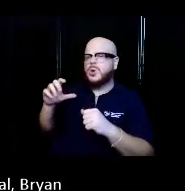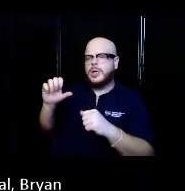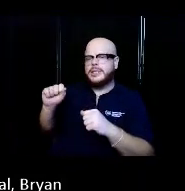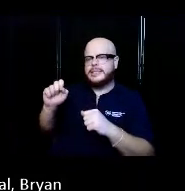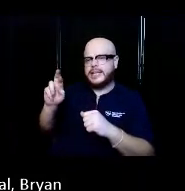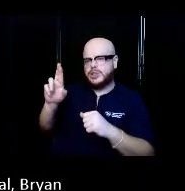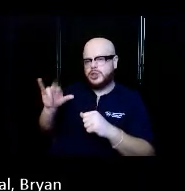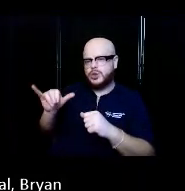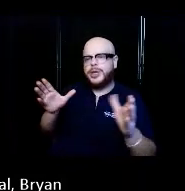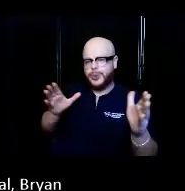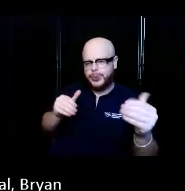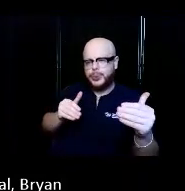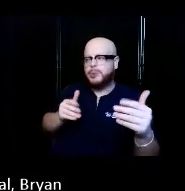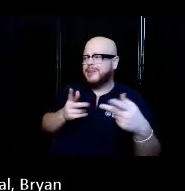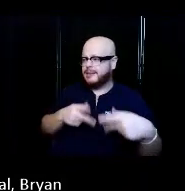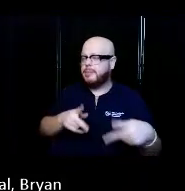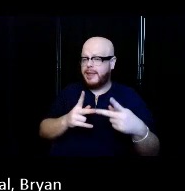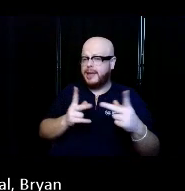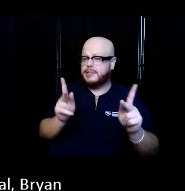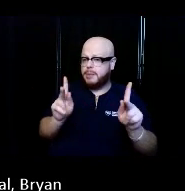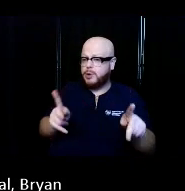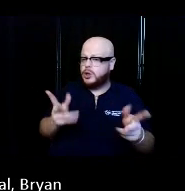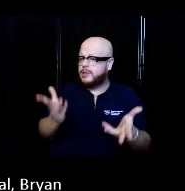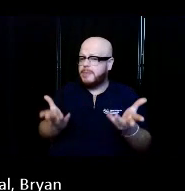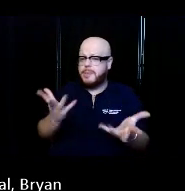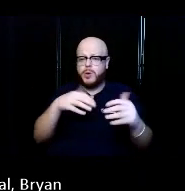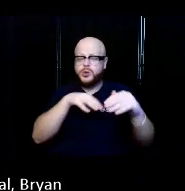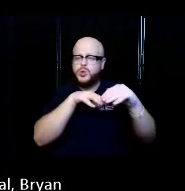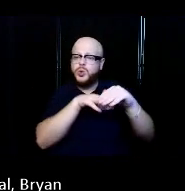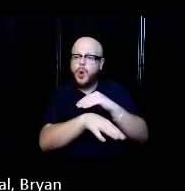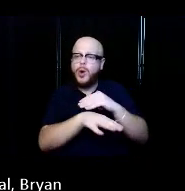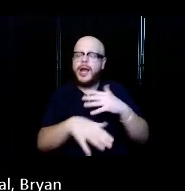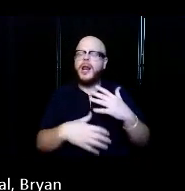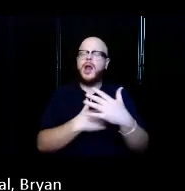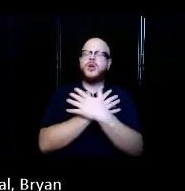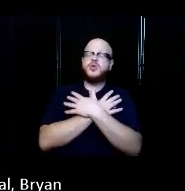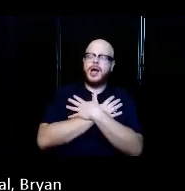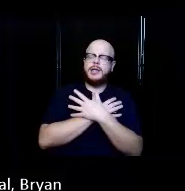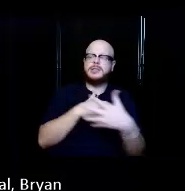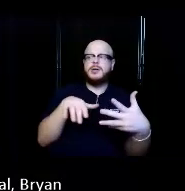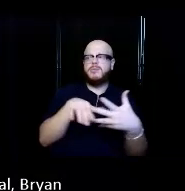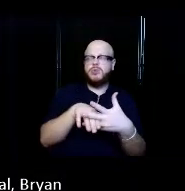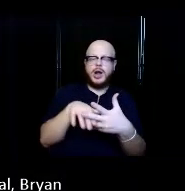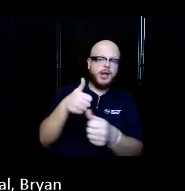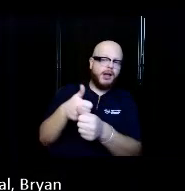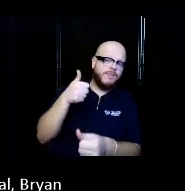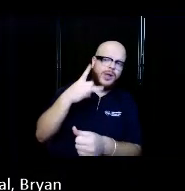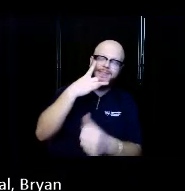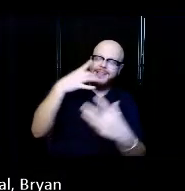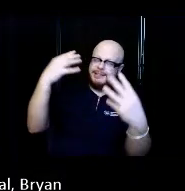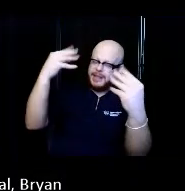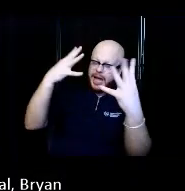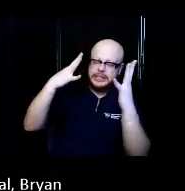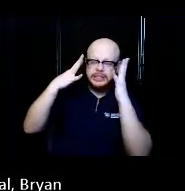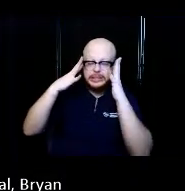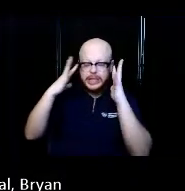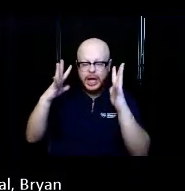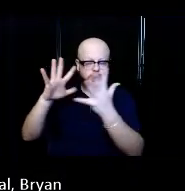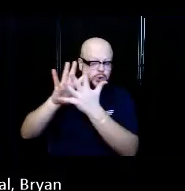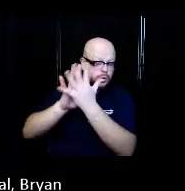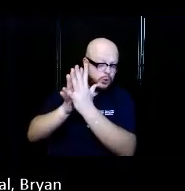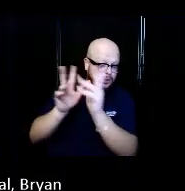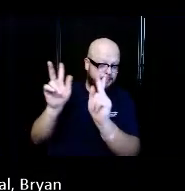break from the activity, the lights or the sounds or the crowds, to manage their sensory needs and